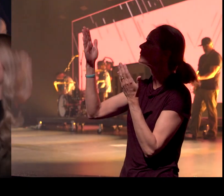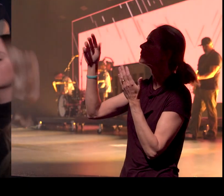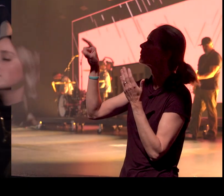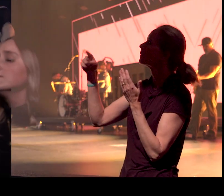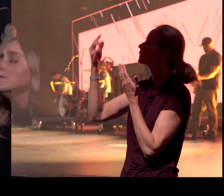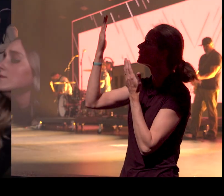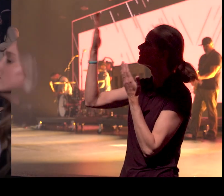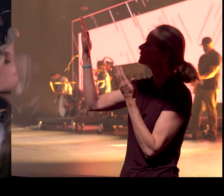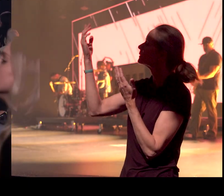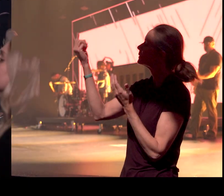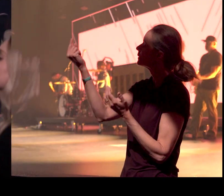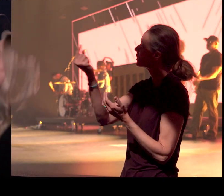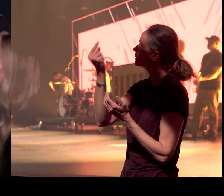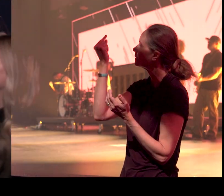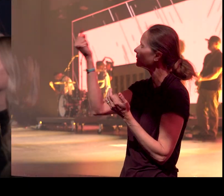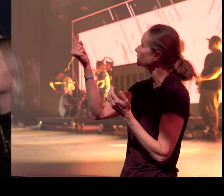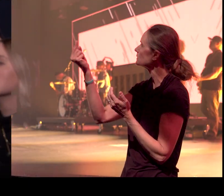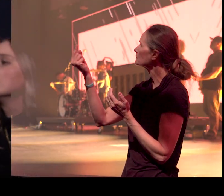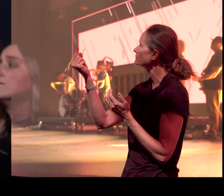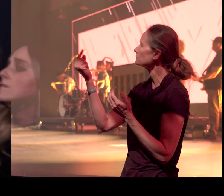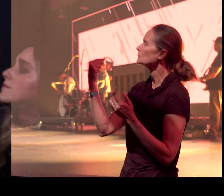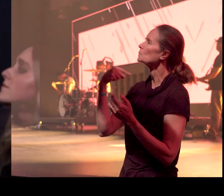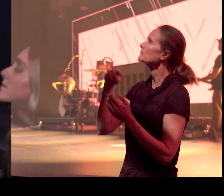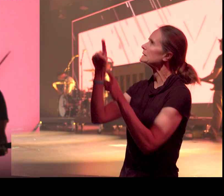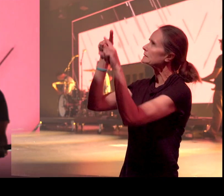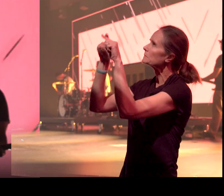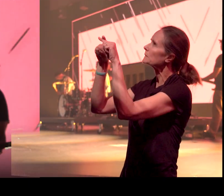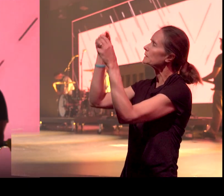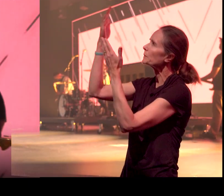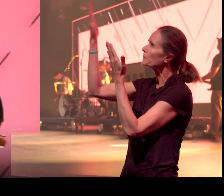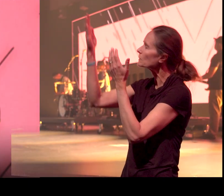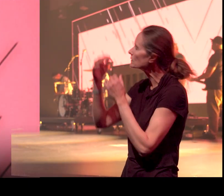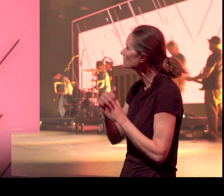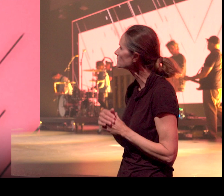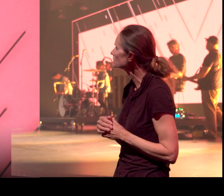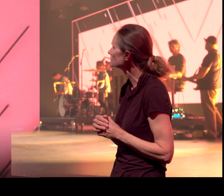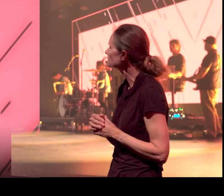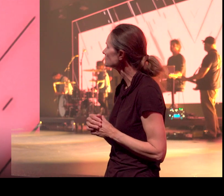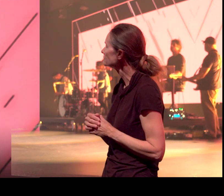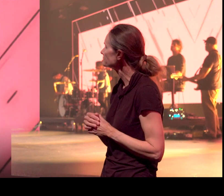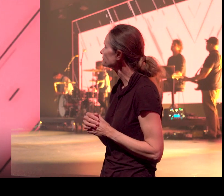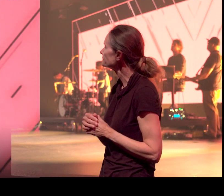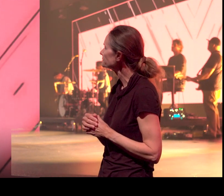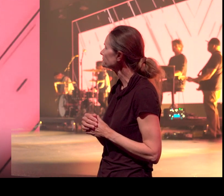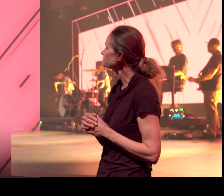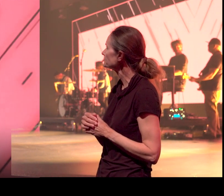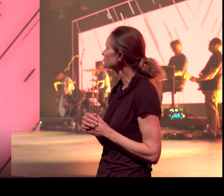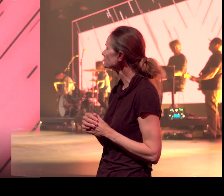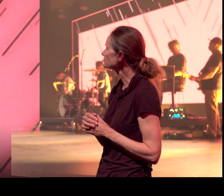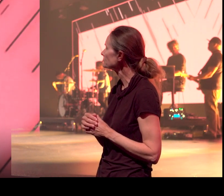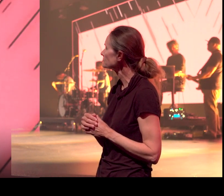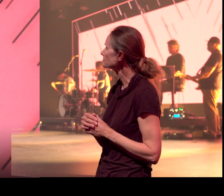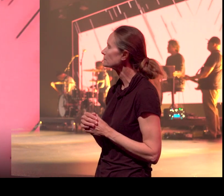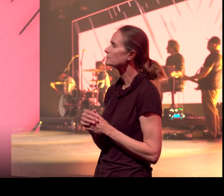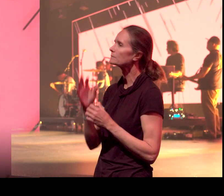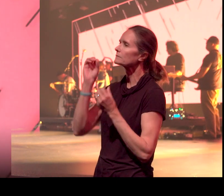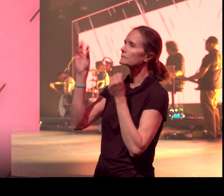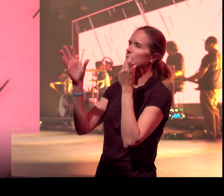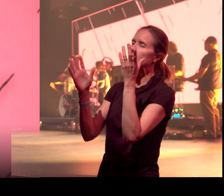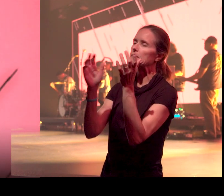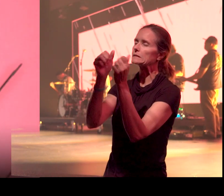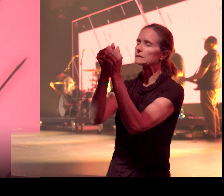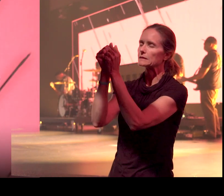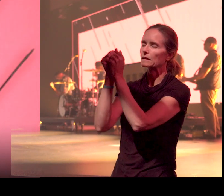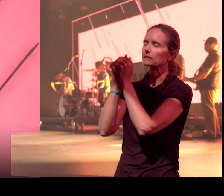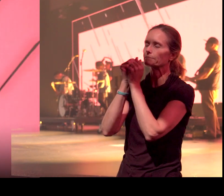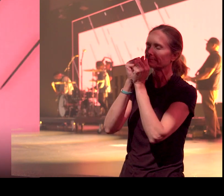you alone. God, we claim our dependence on you today. Hear us as we make this our prayer. Come on, let's